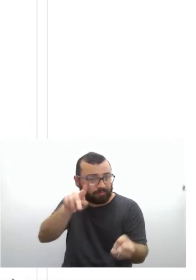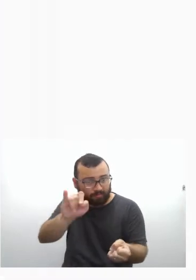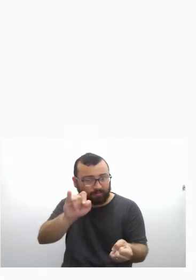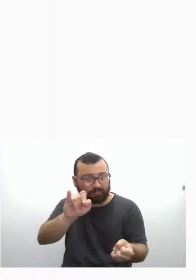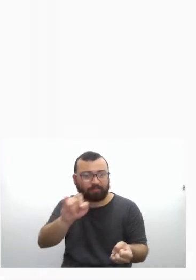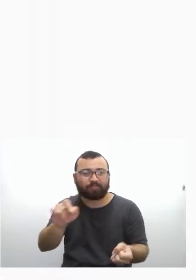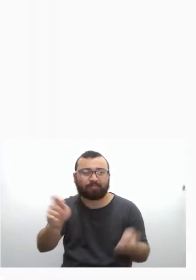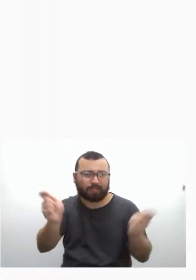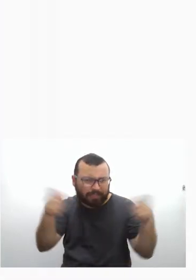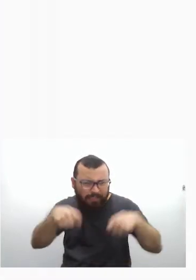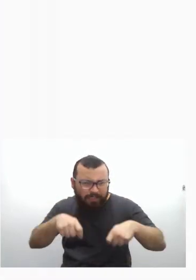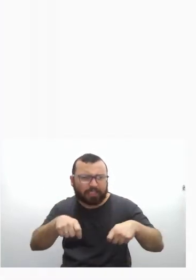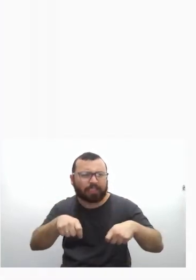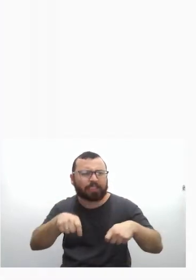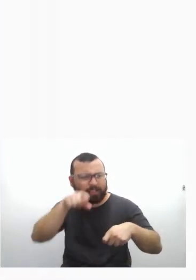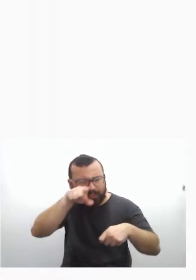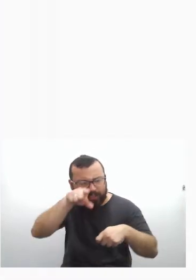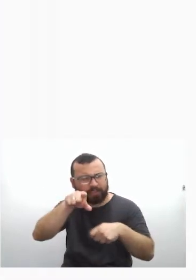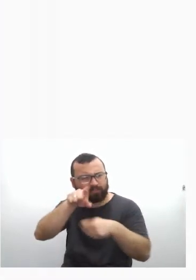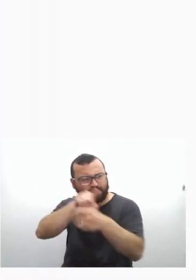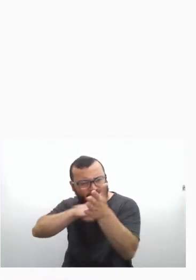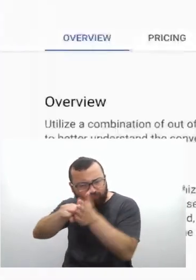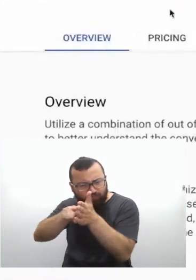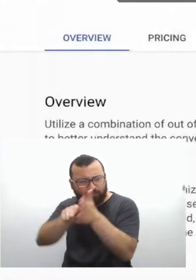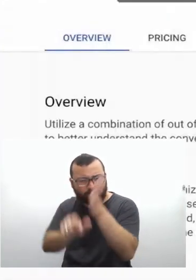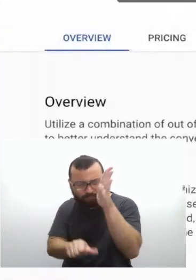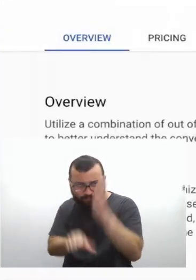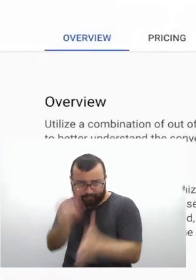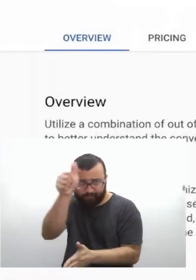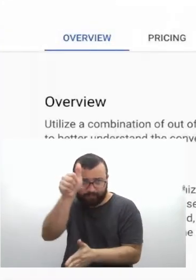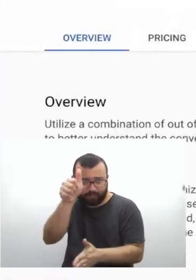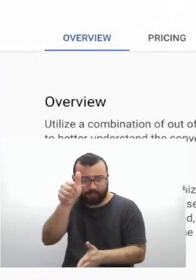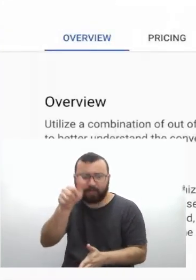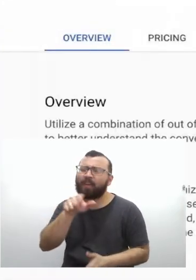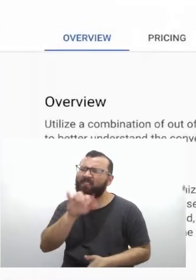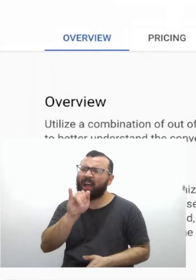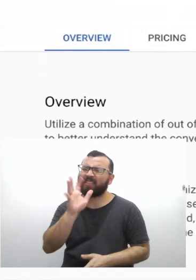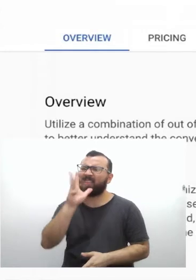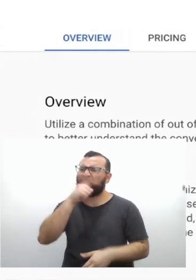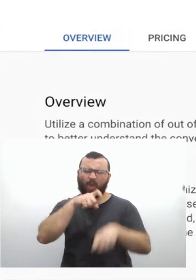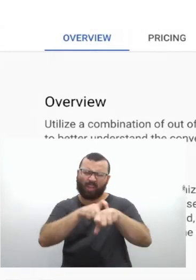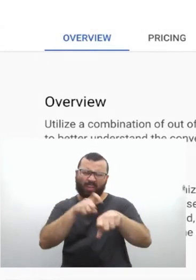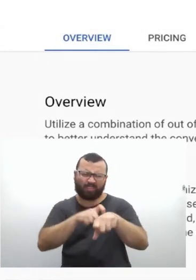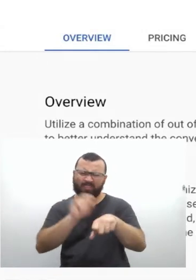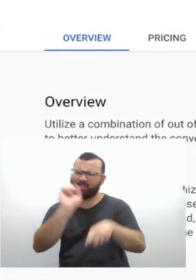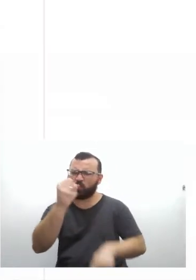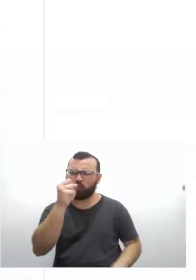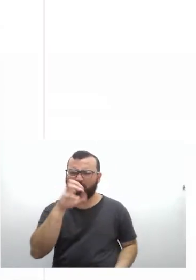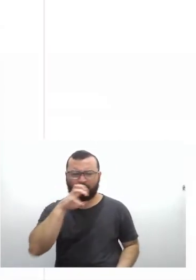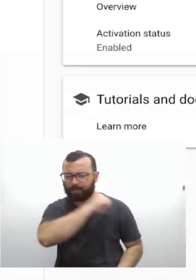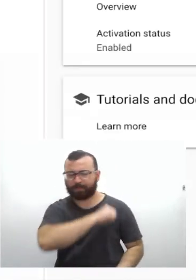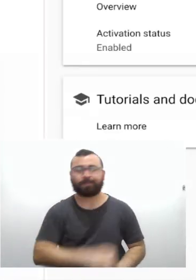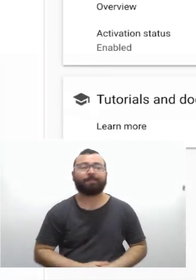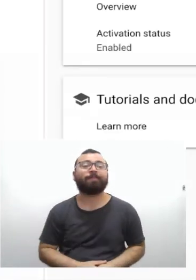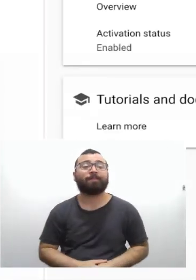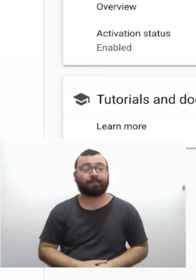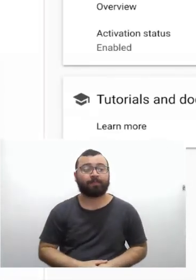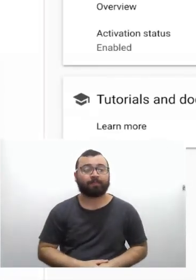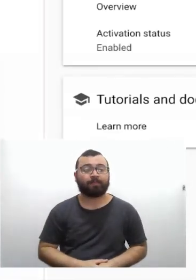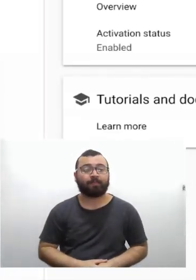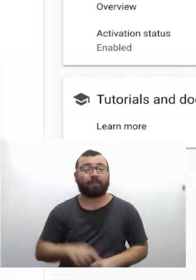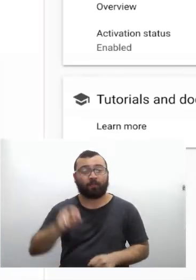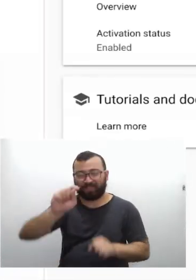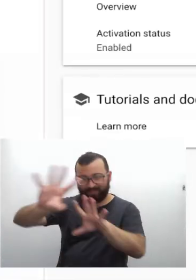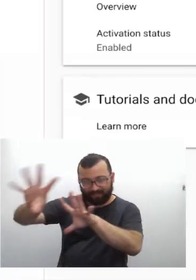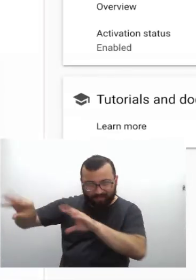Hub page when you start Insights for the first time. This will take a few seconds before you can get started. For importing, you